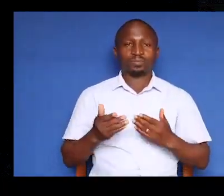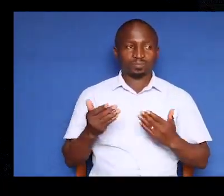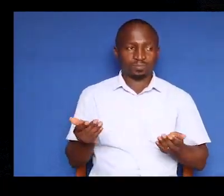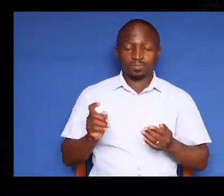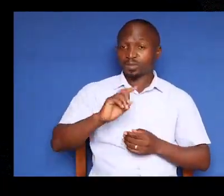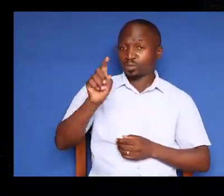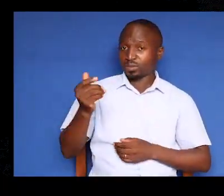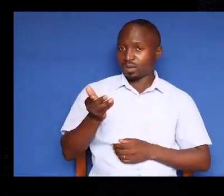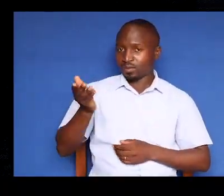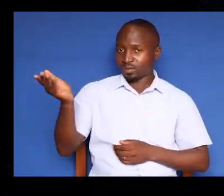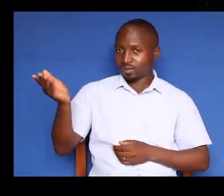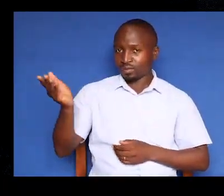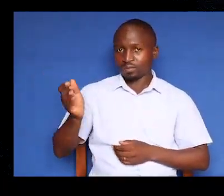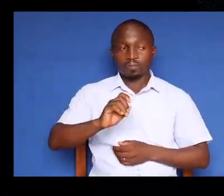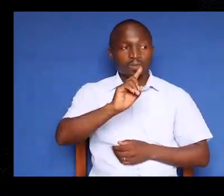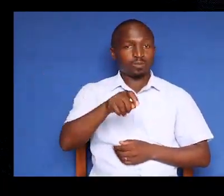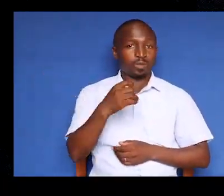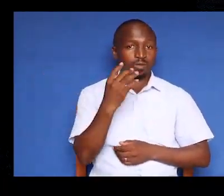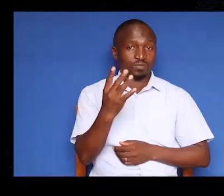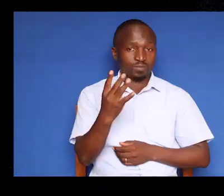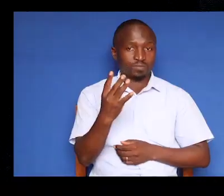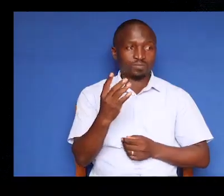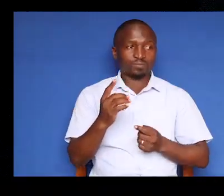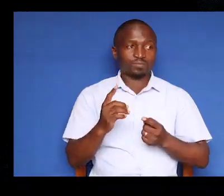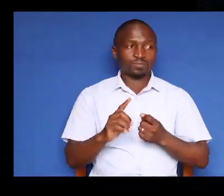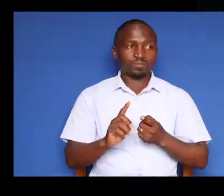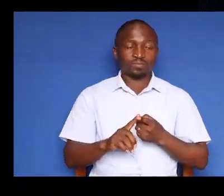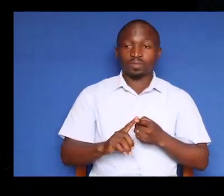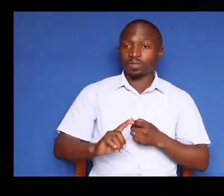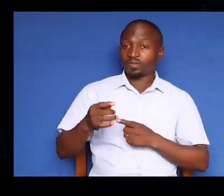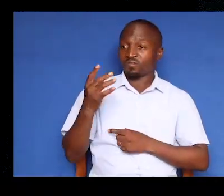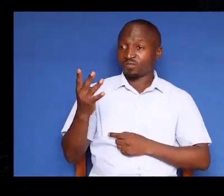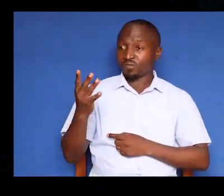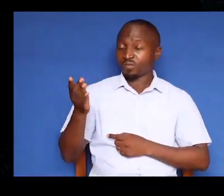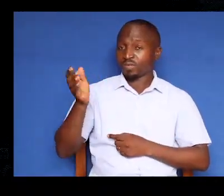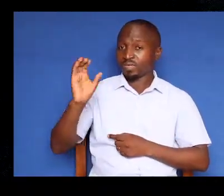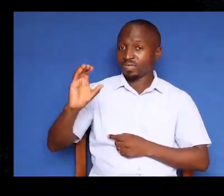Let's see another question. Question number 4, C. For C,